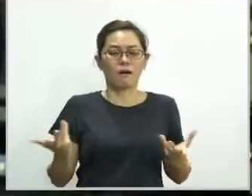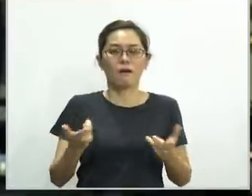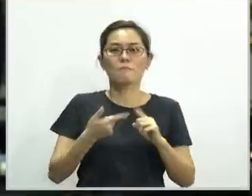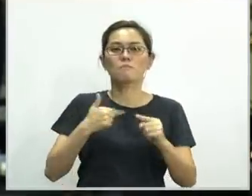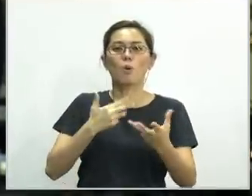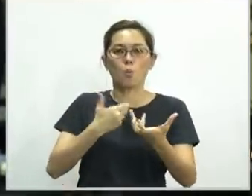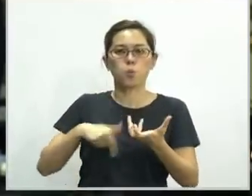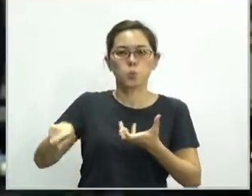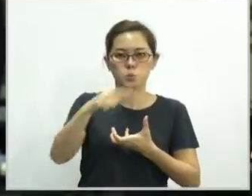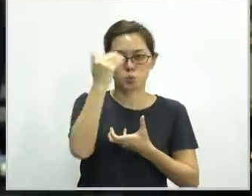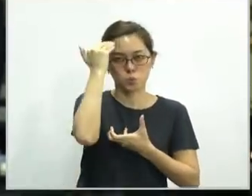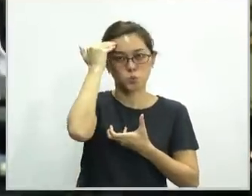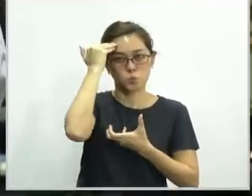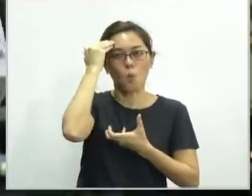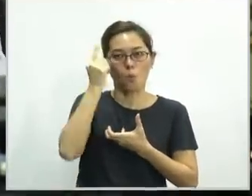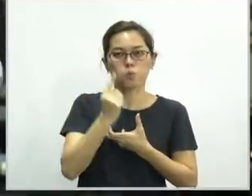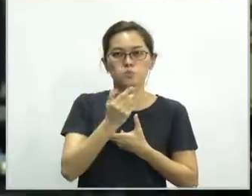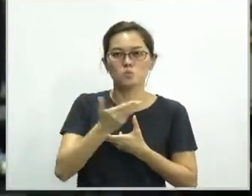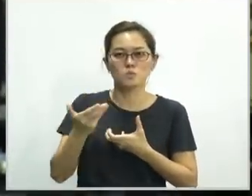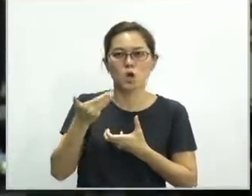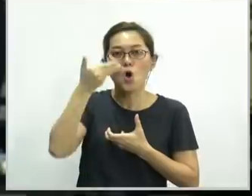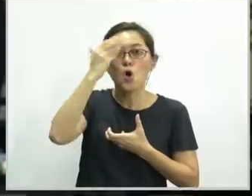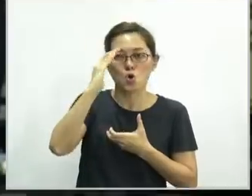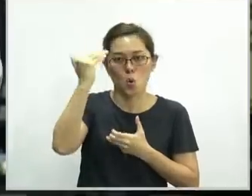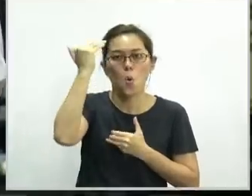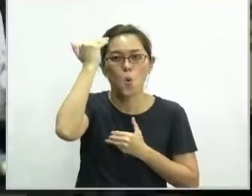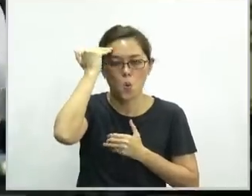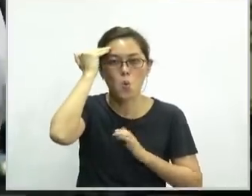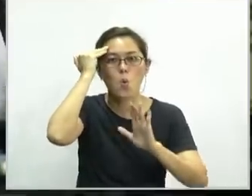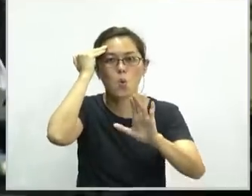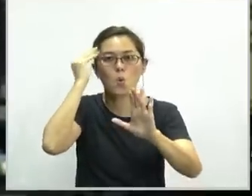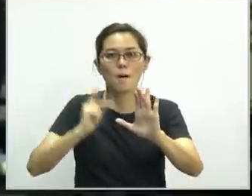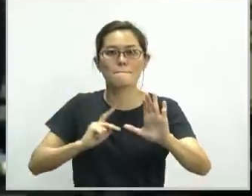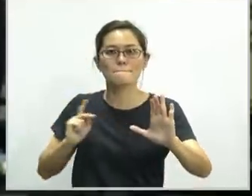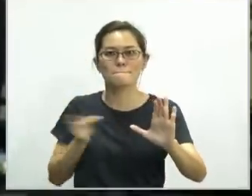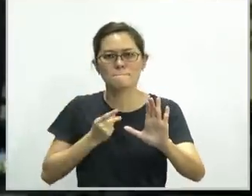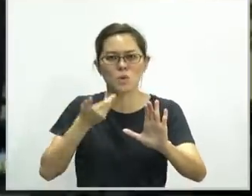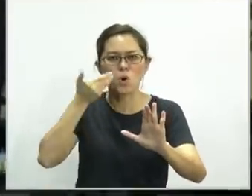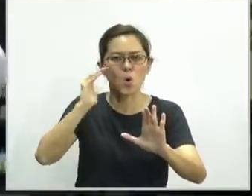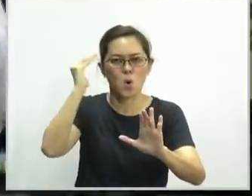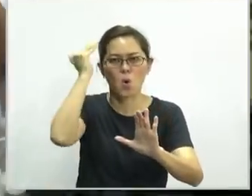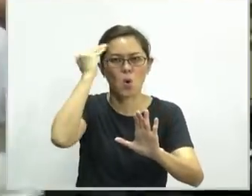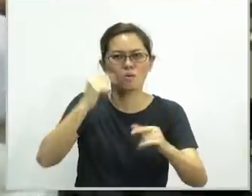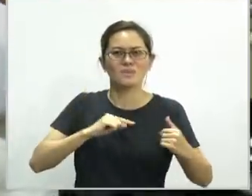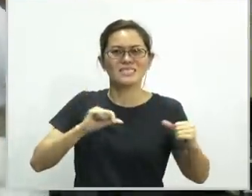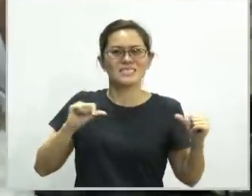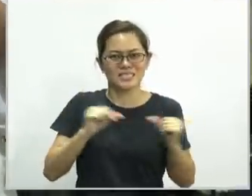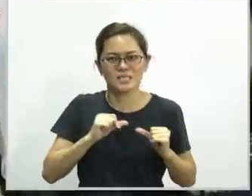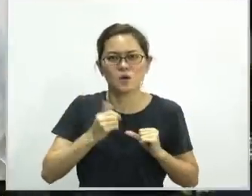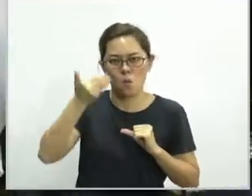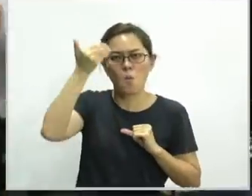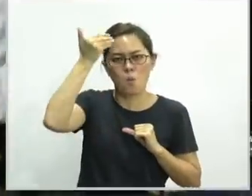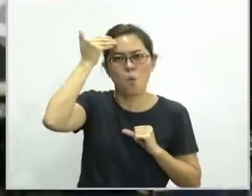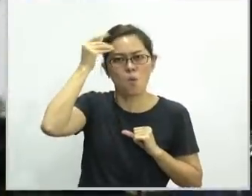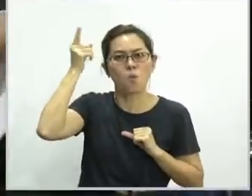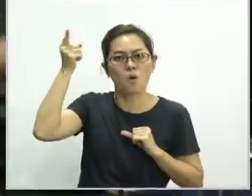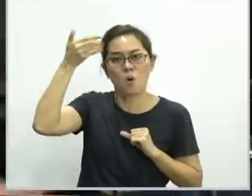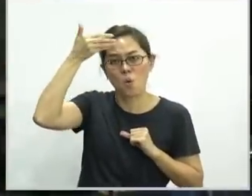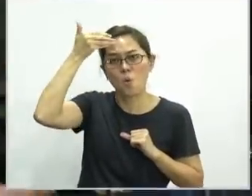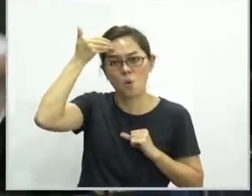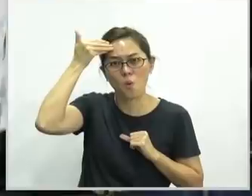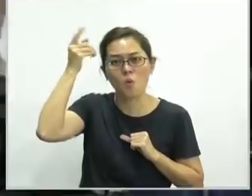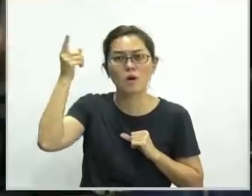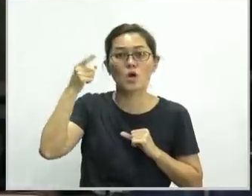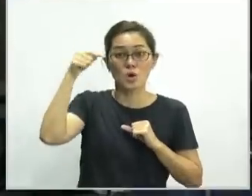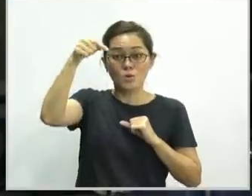you to know one thing. God knows your pain. He knows your heartaches. He knows your struggles. And yes. the very fact that you are